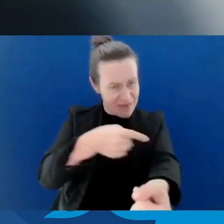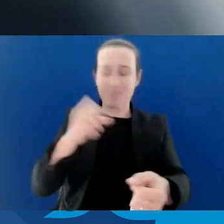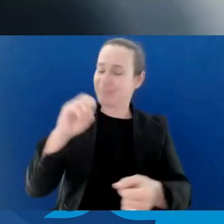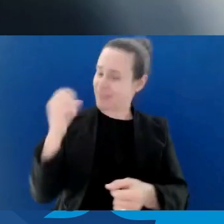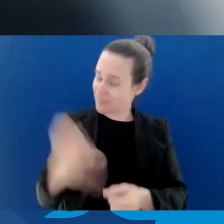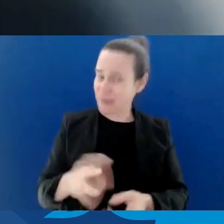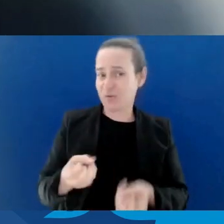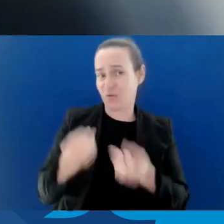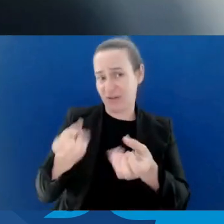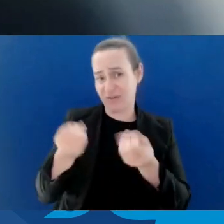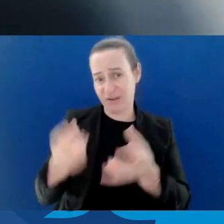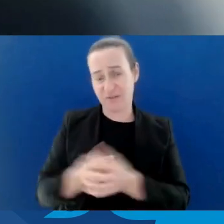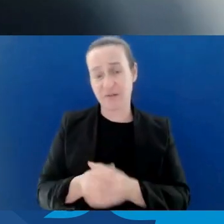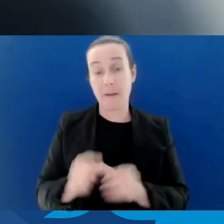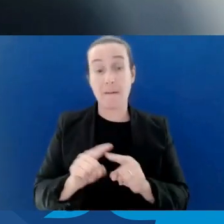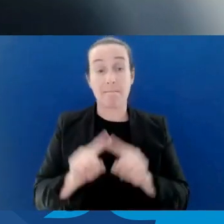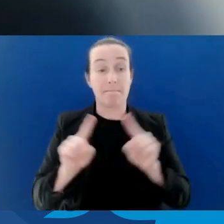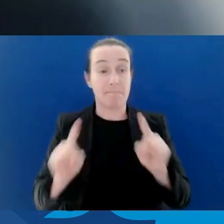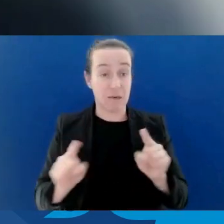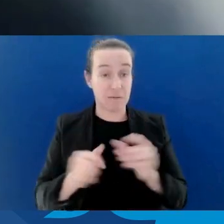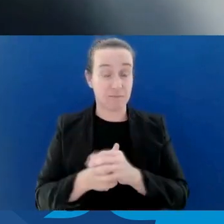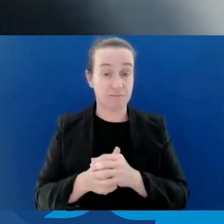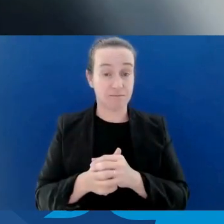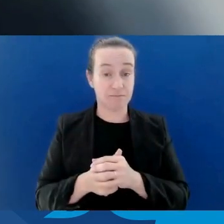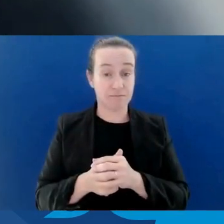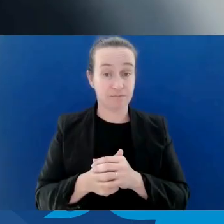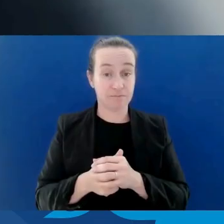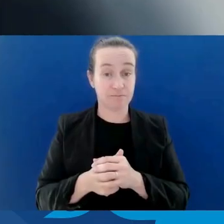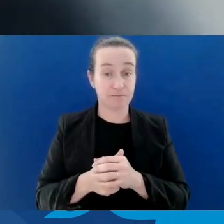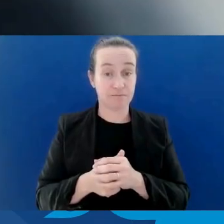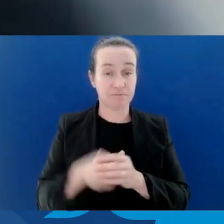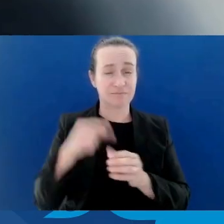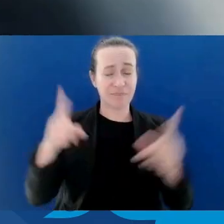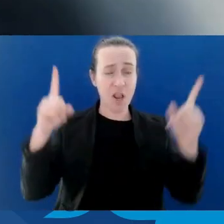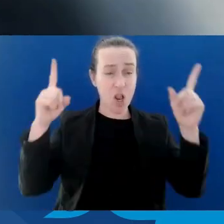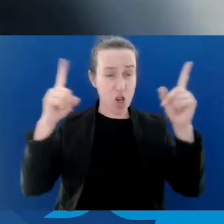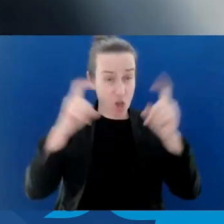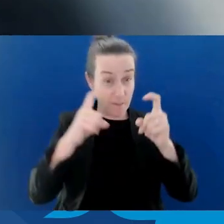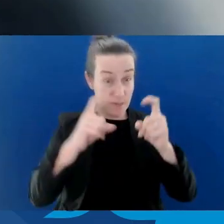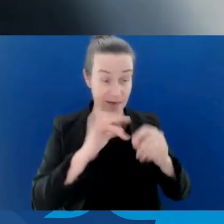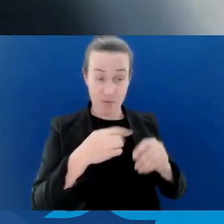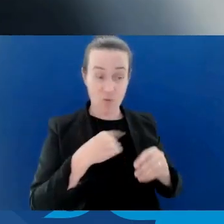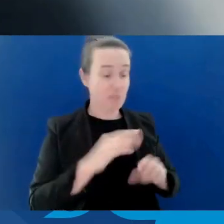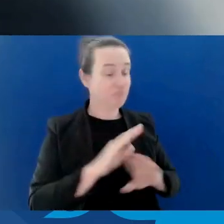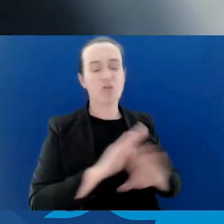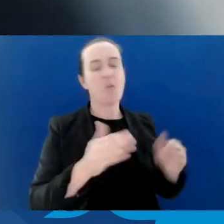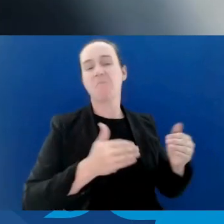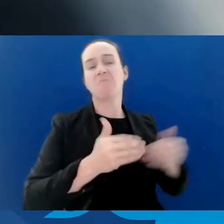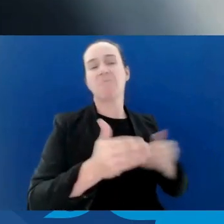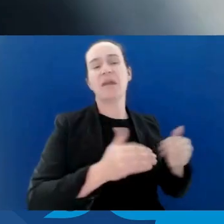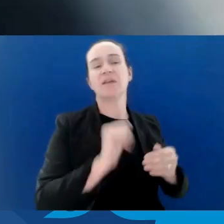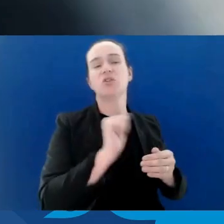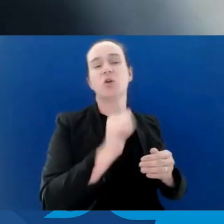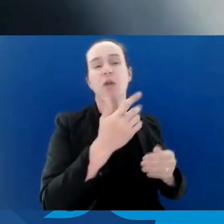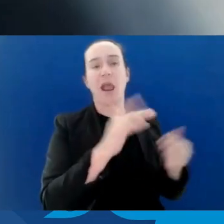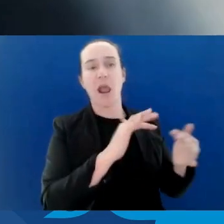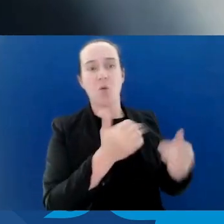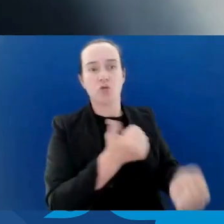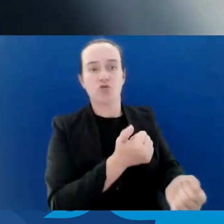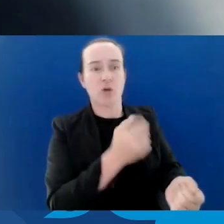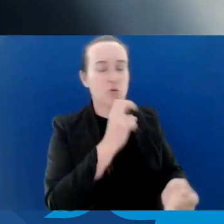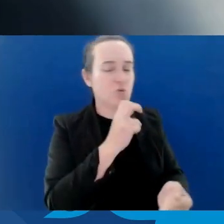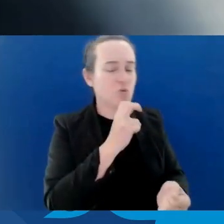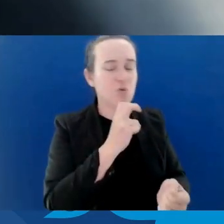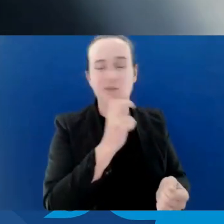you look at the complications of not managing substance use, even from a user perspective,